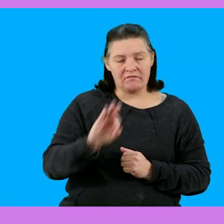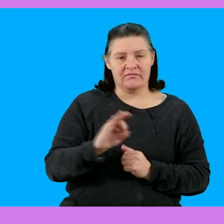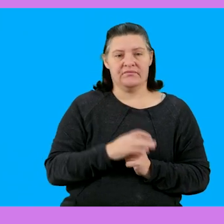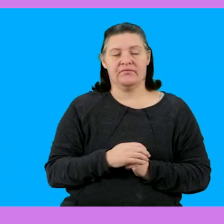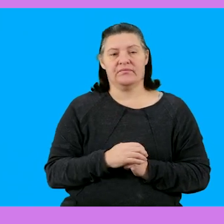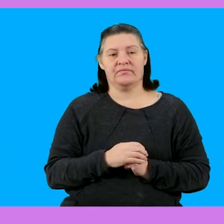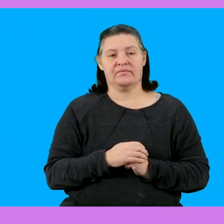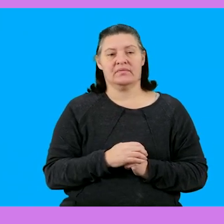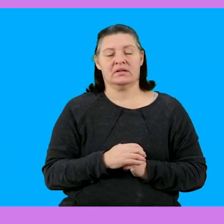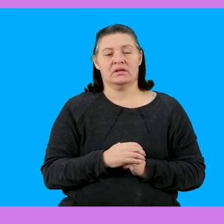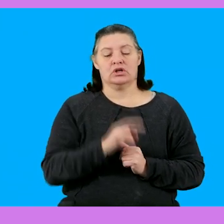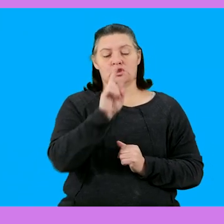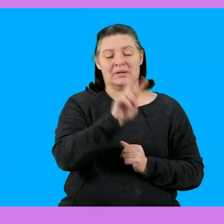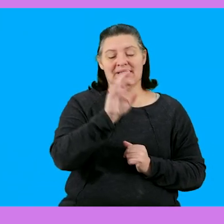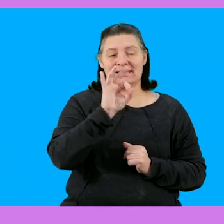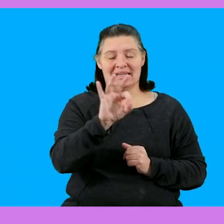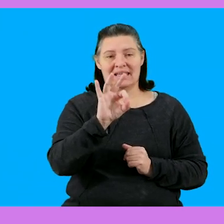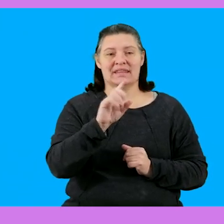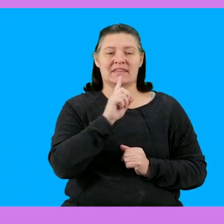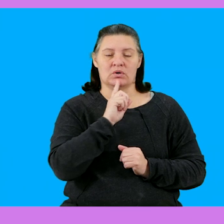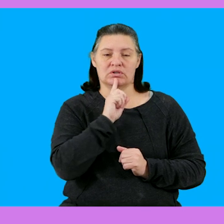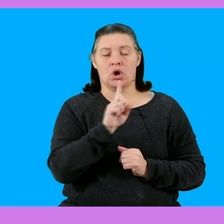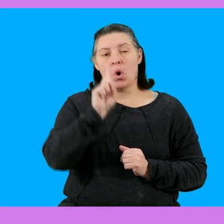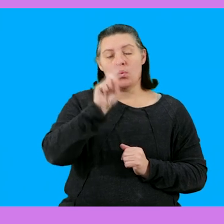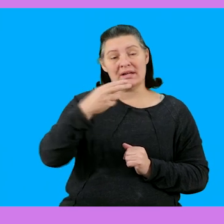of this time around